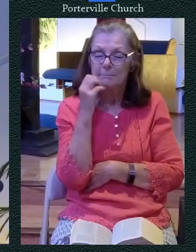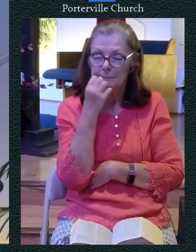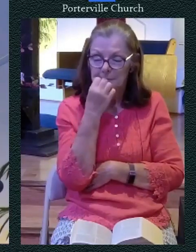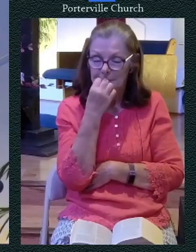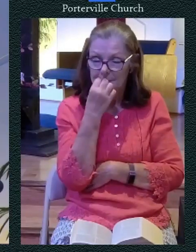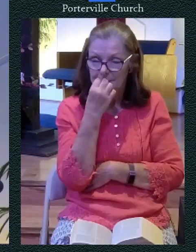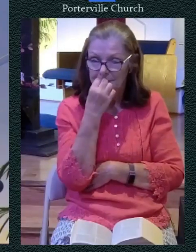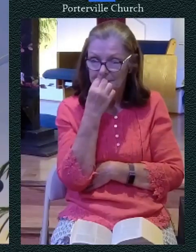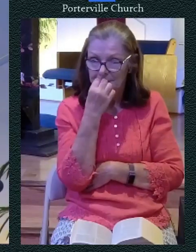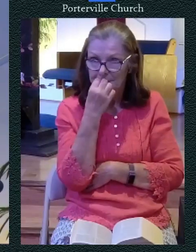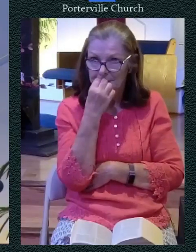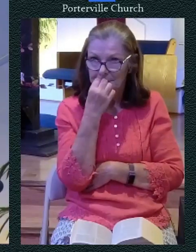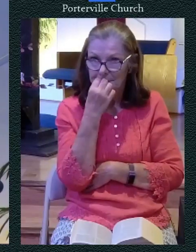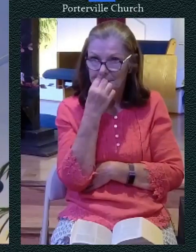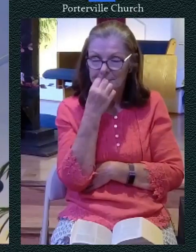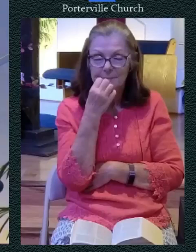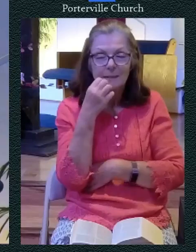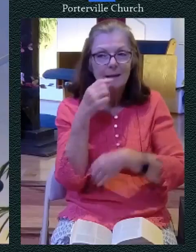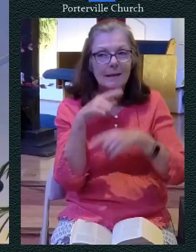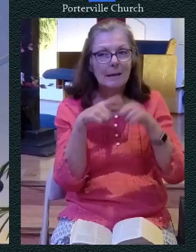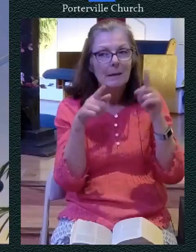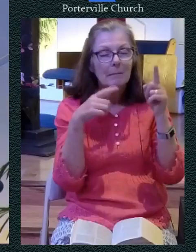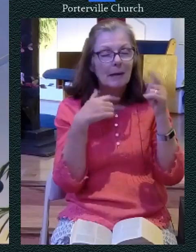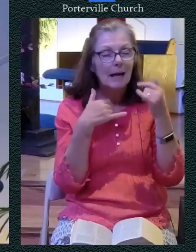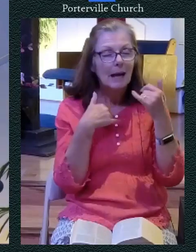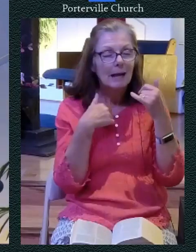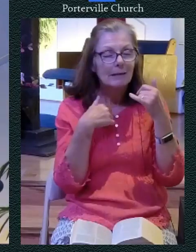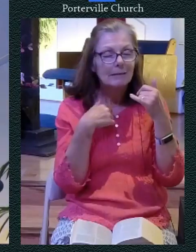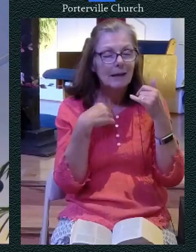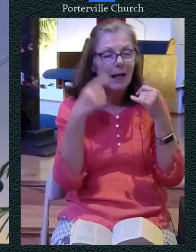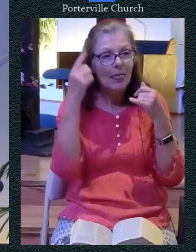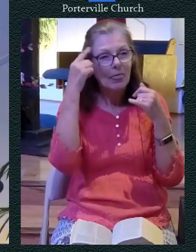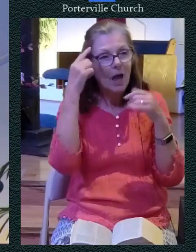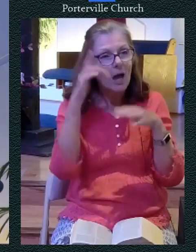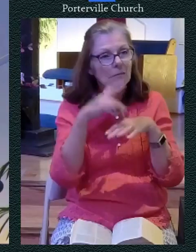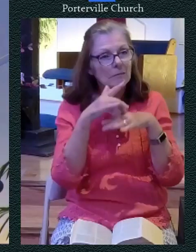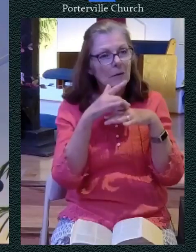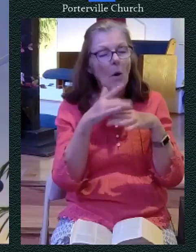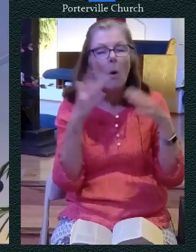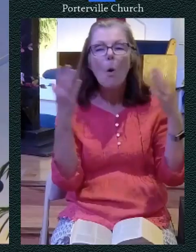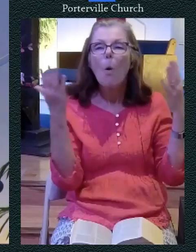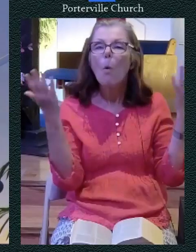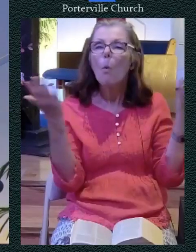And I saw a different picture in my mind. I thought of what might have been.